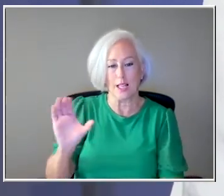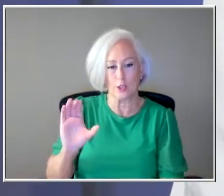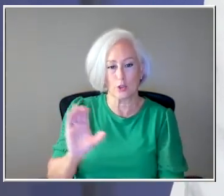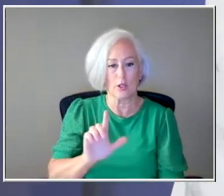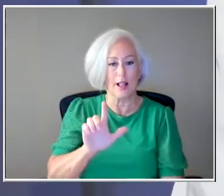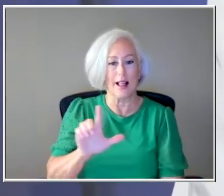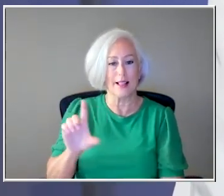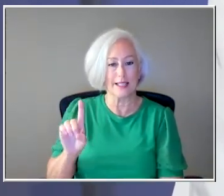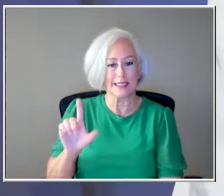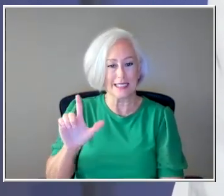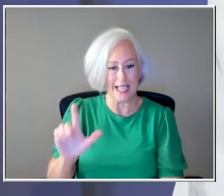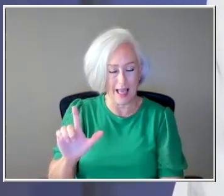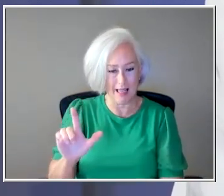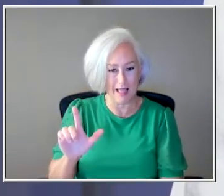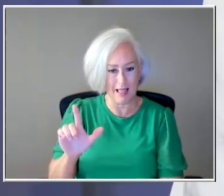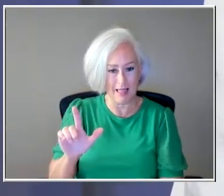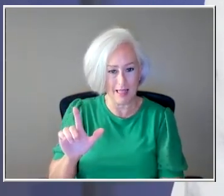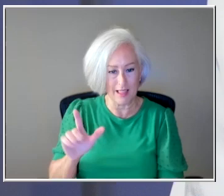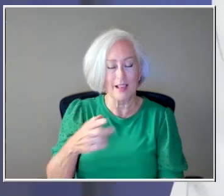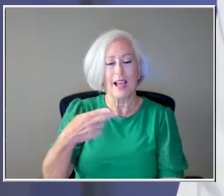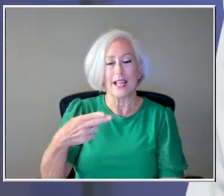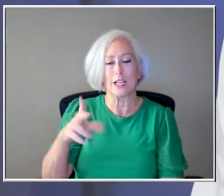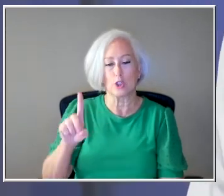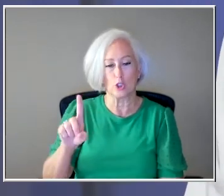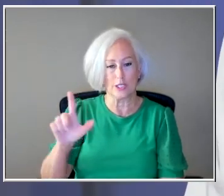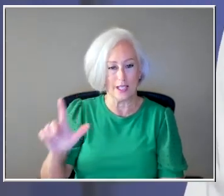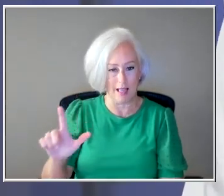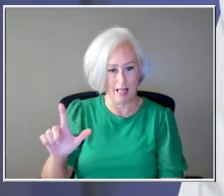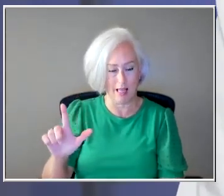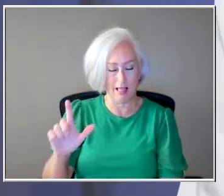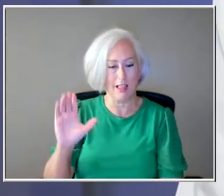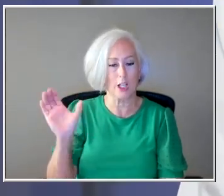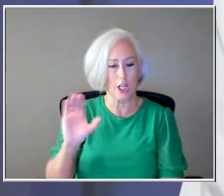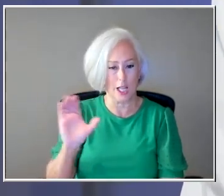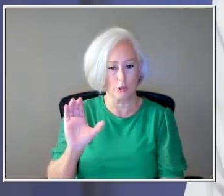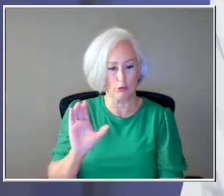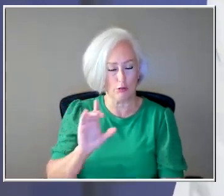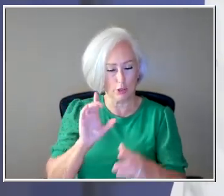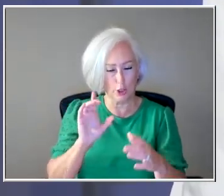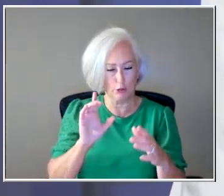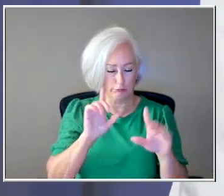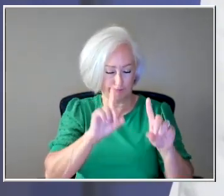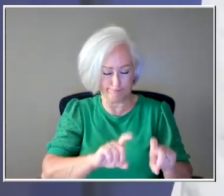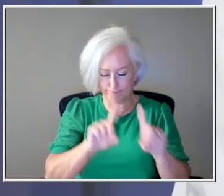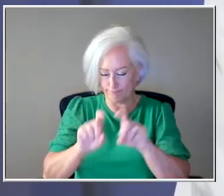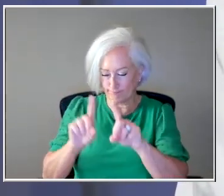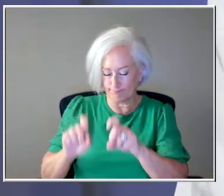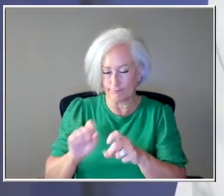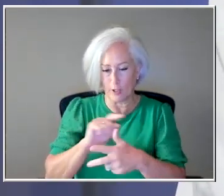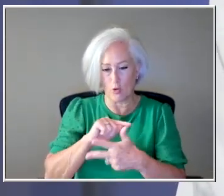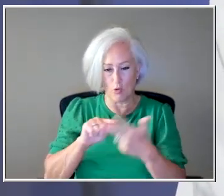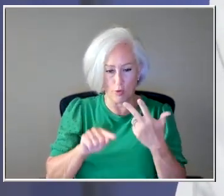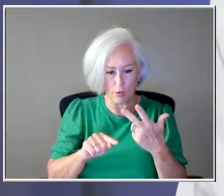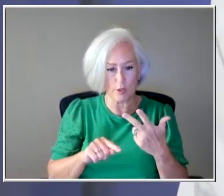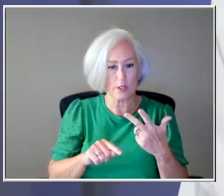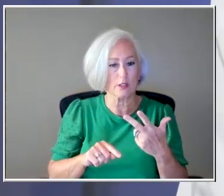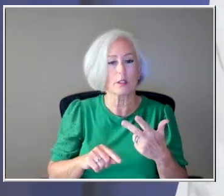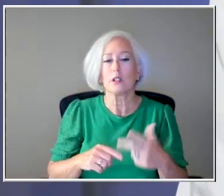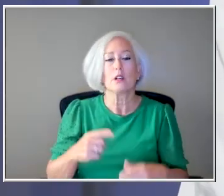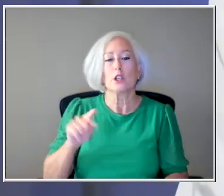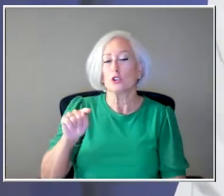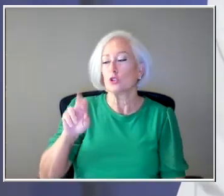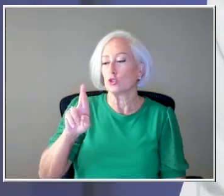cholesterol, and HDL cholesterol. The one thing that's variable is triglycerides. So